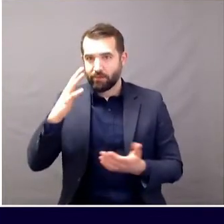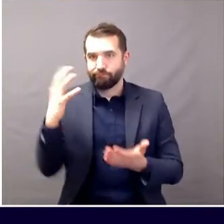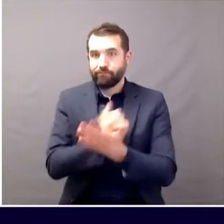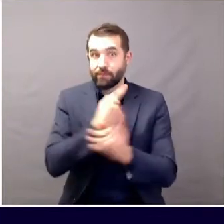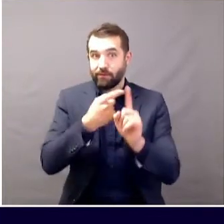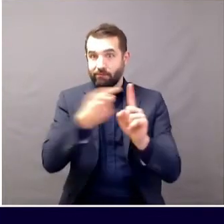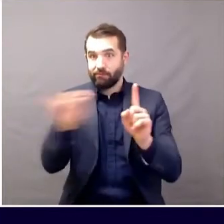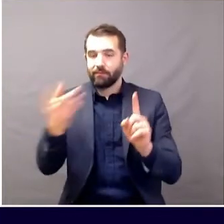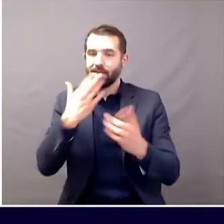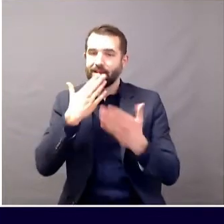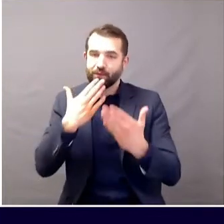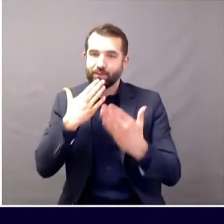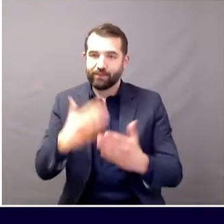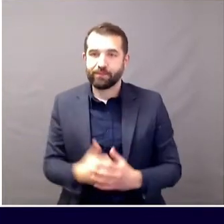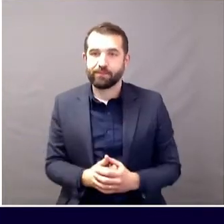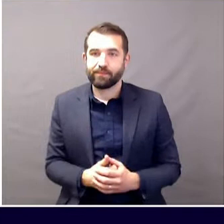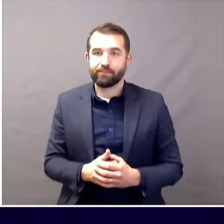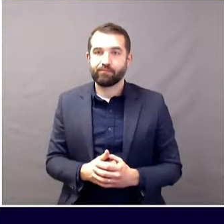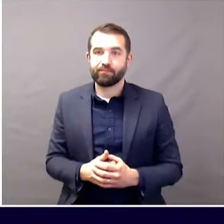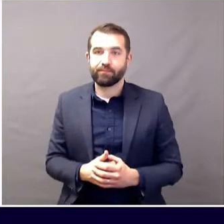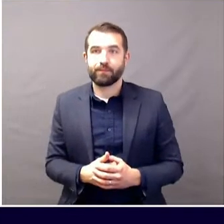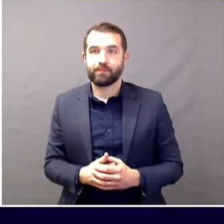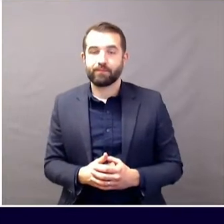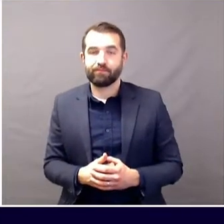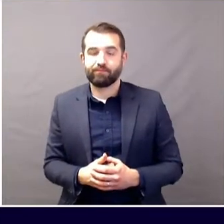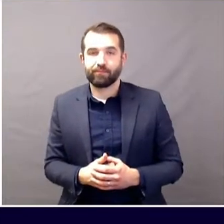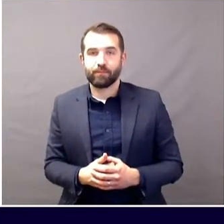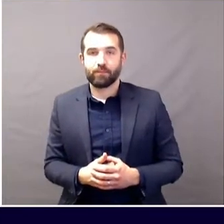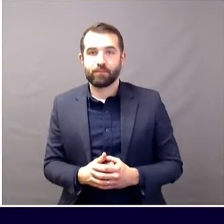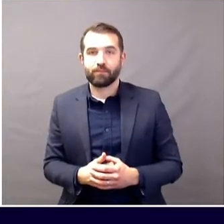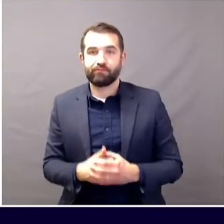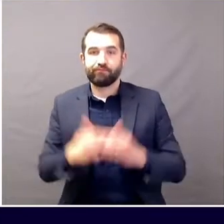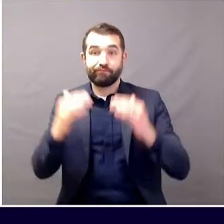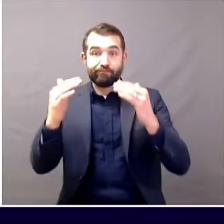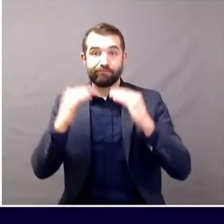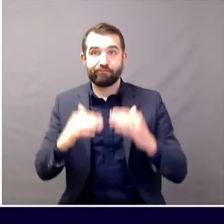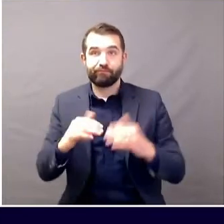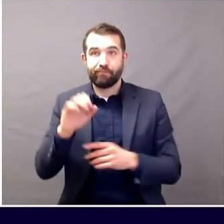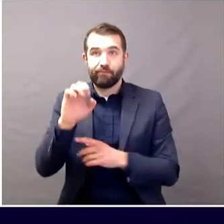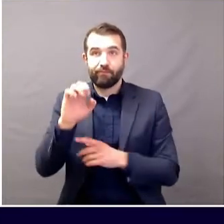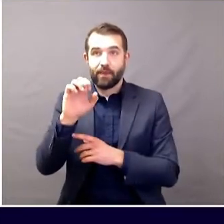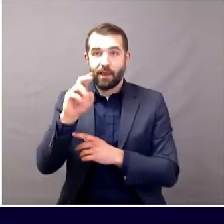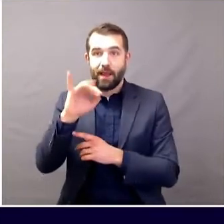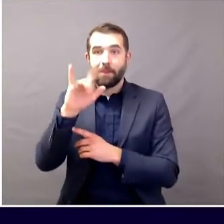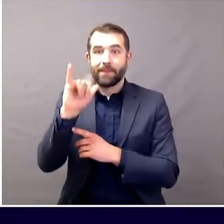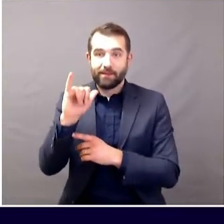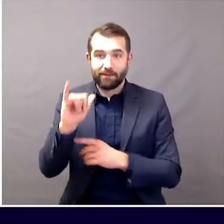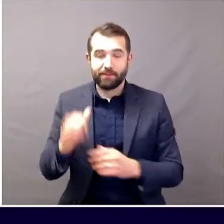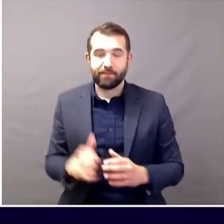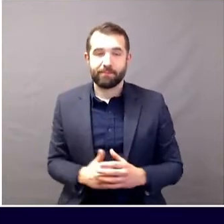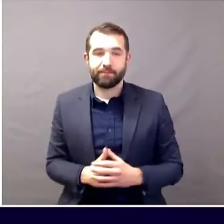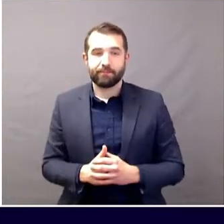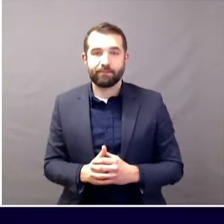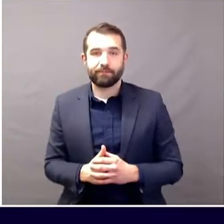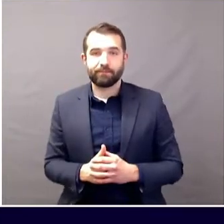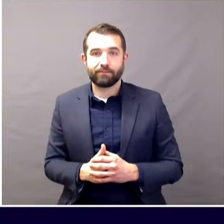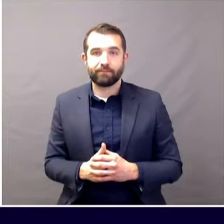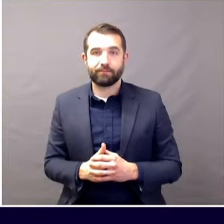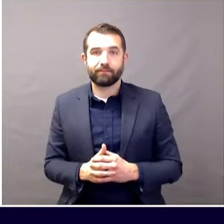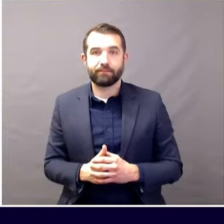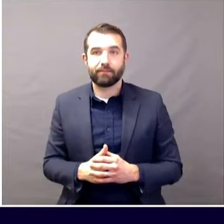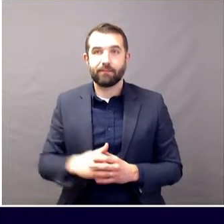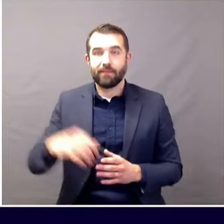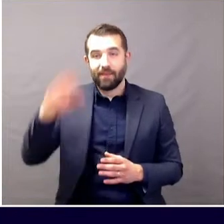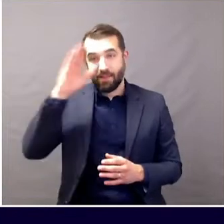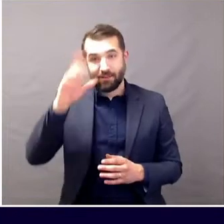Great, thank you. I'm going to turn it over to Emily Tadlock next. Hey, Dr. Shaw. So my first